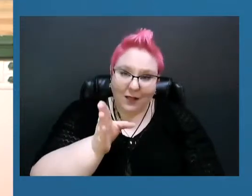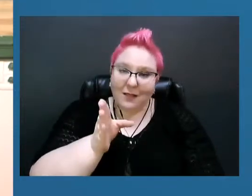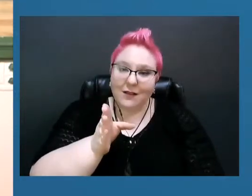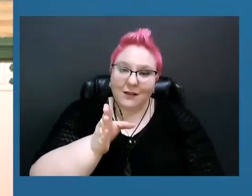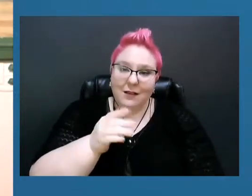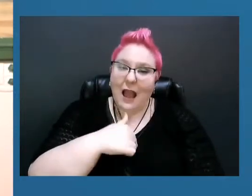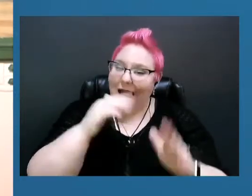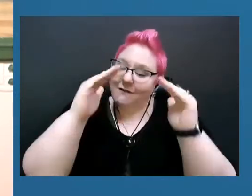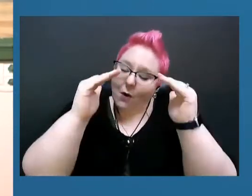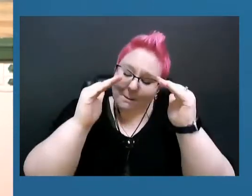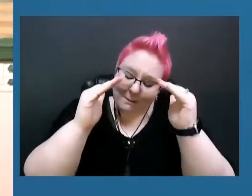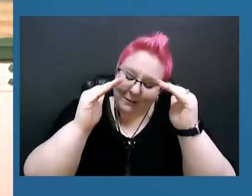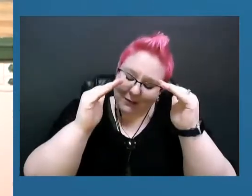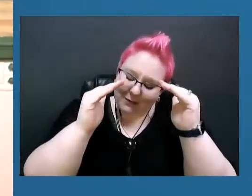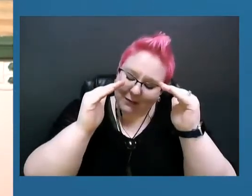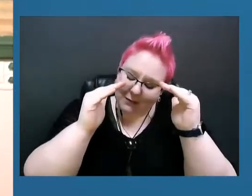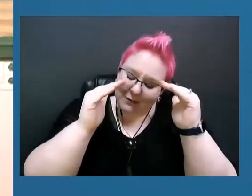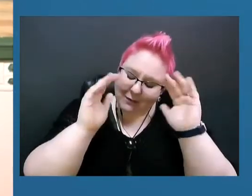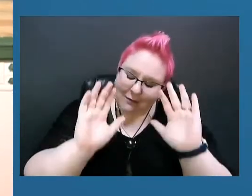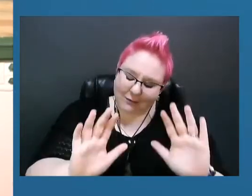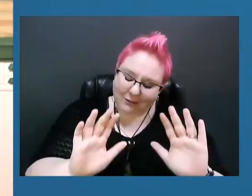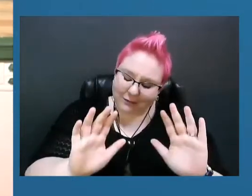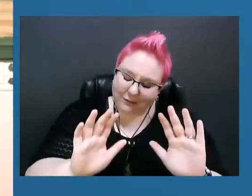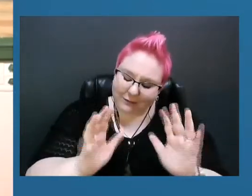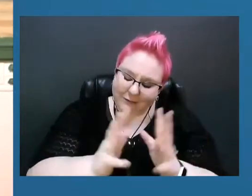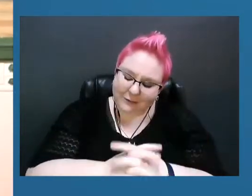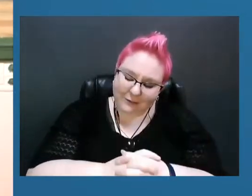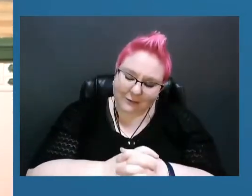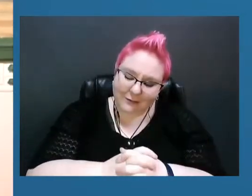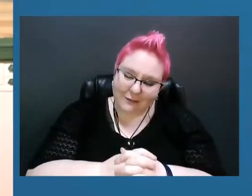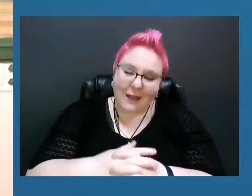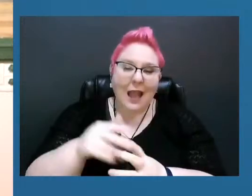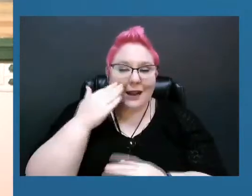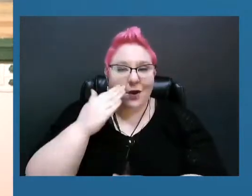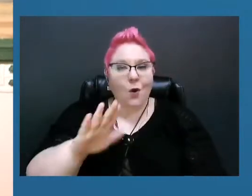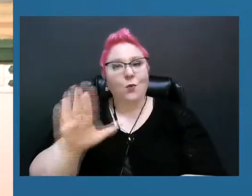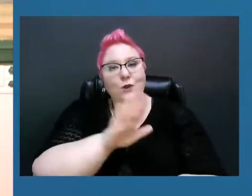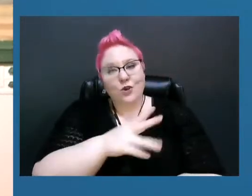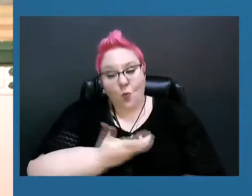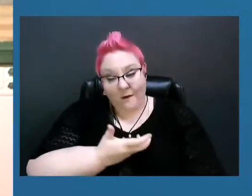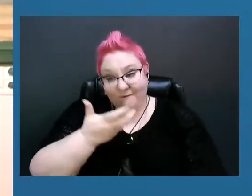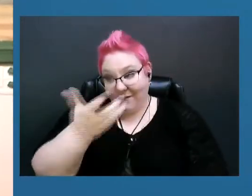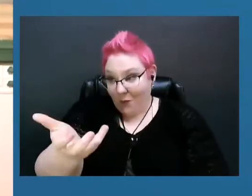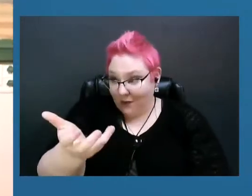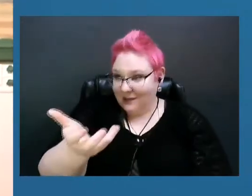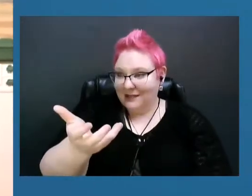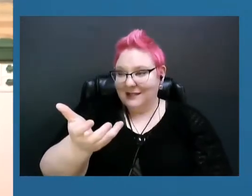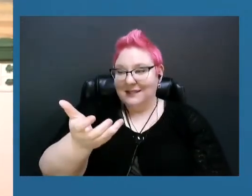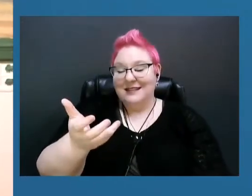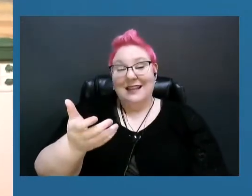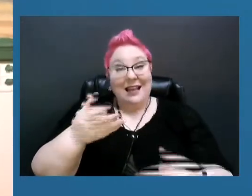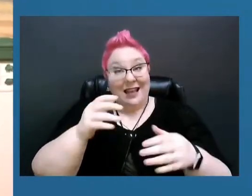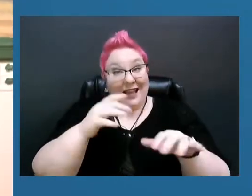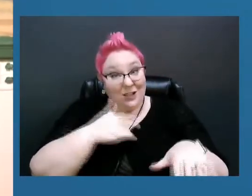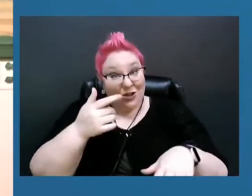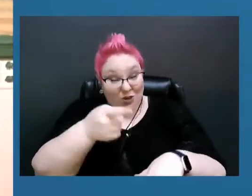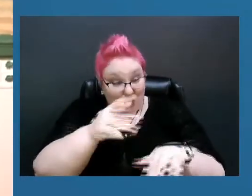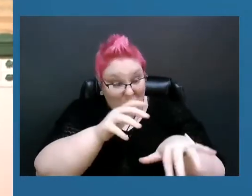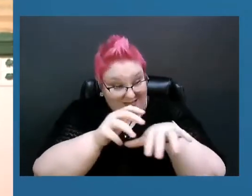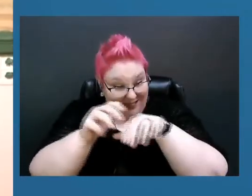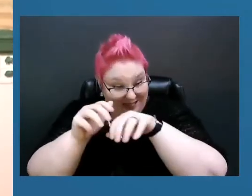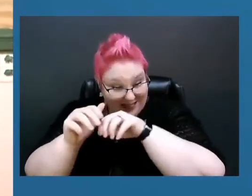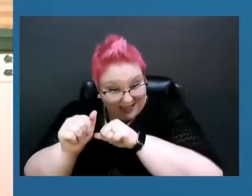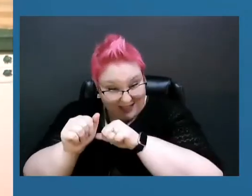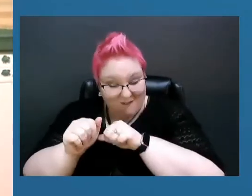hope, because I know that when your voices are amplified, when you leave here and you get to everybody in